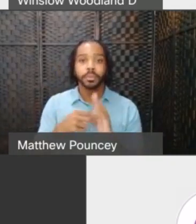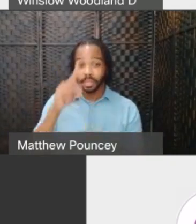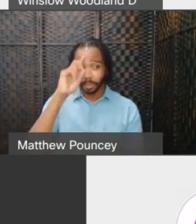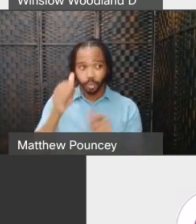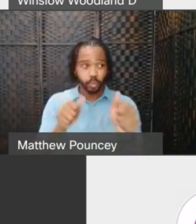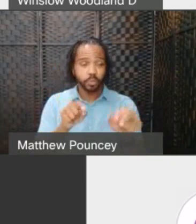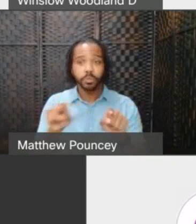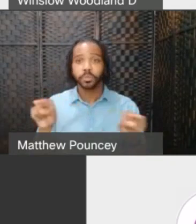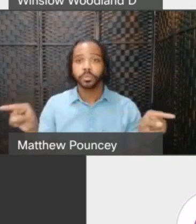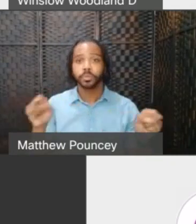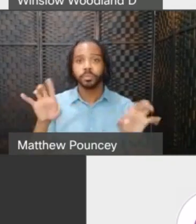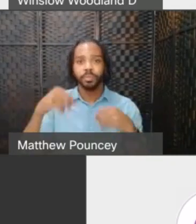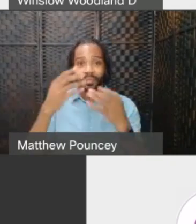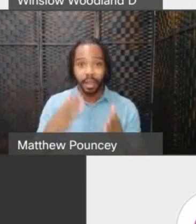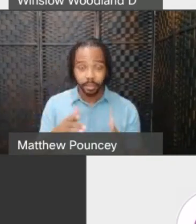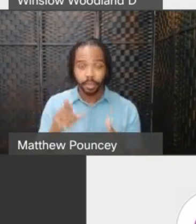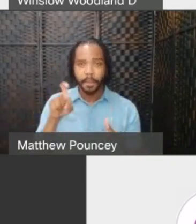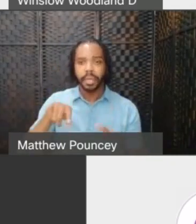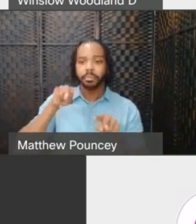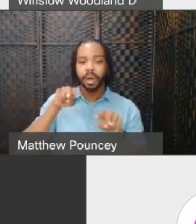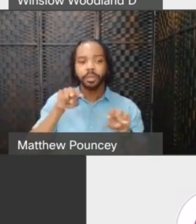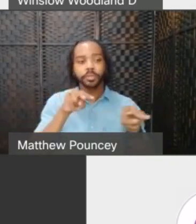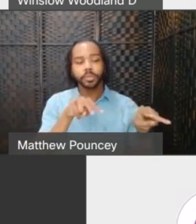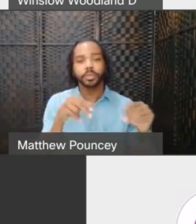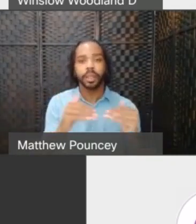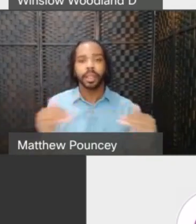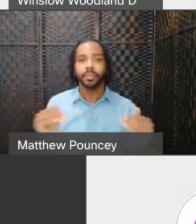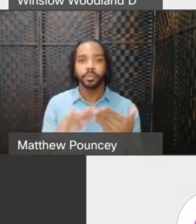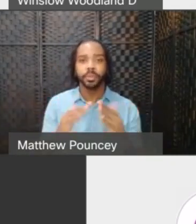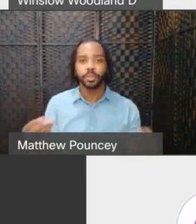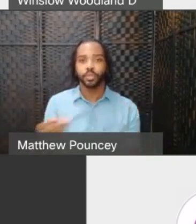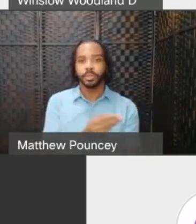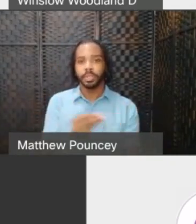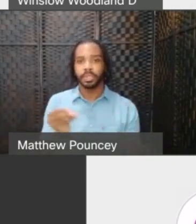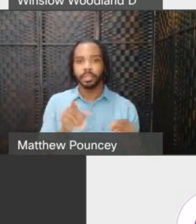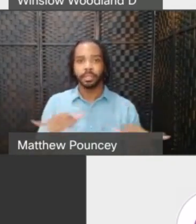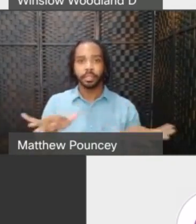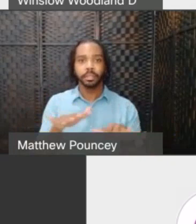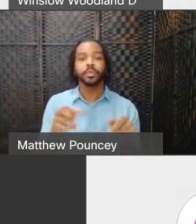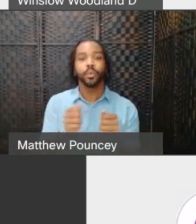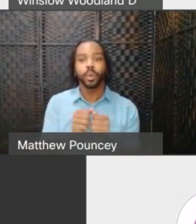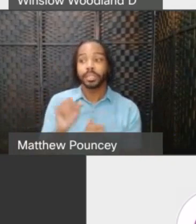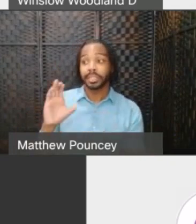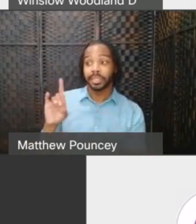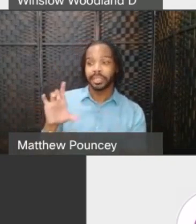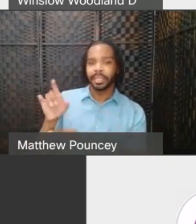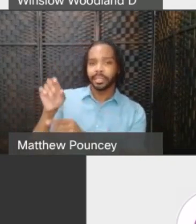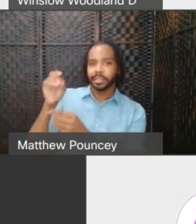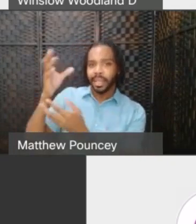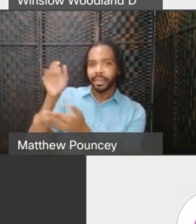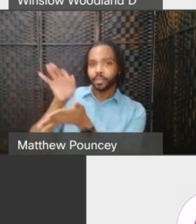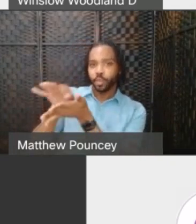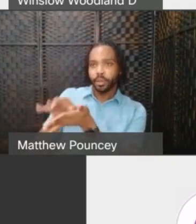providers to monitor the level of community transmission on the CDC data tracker to